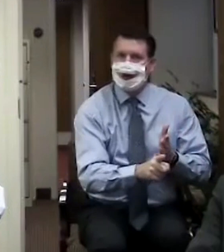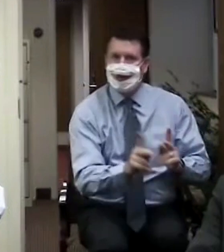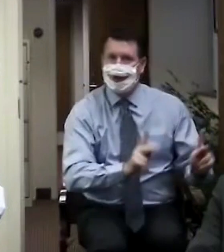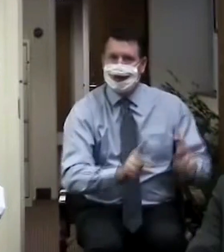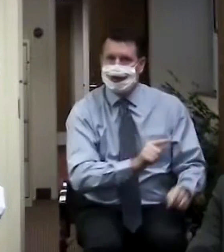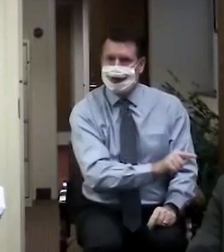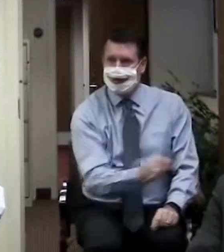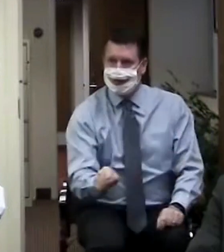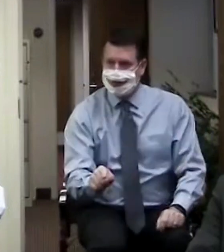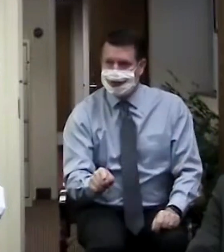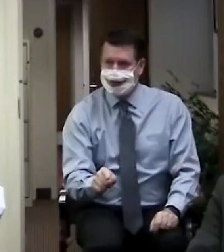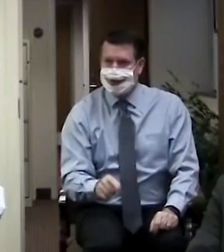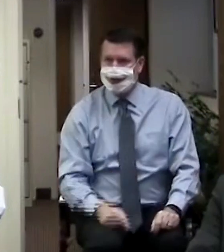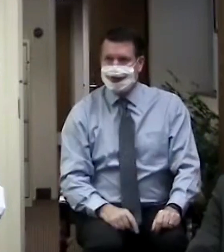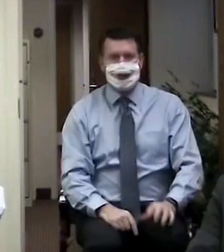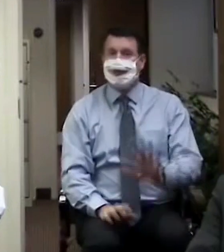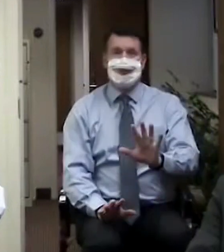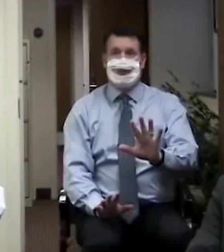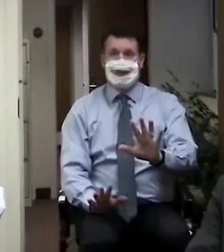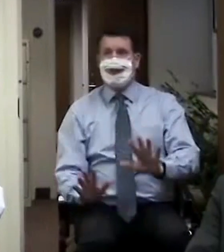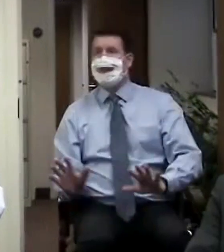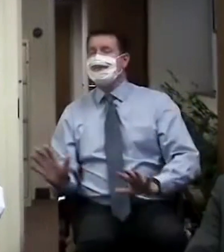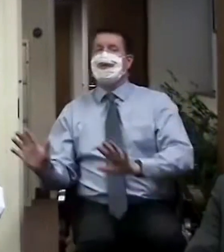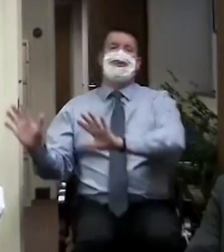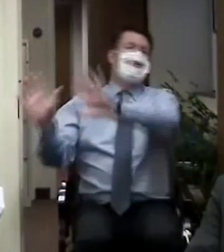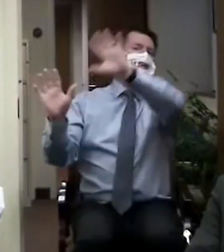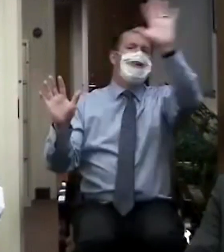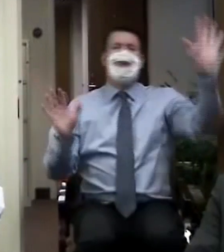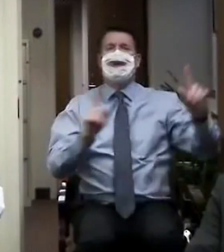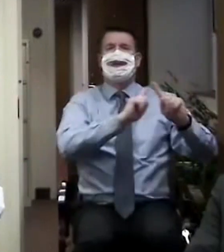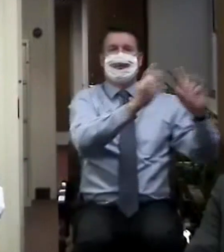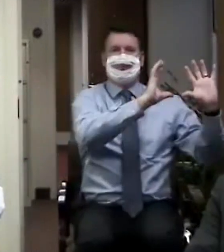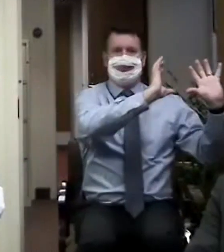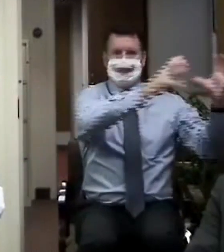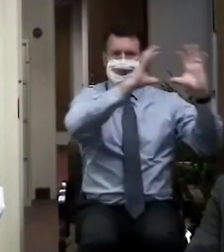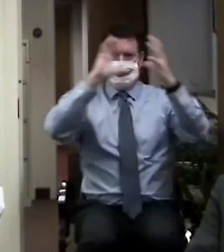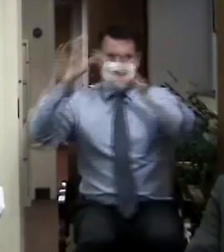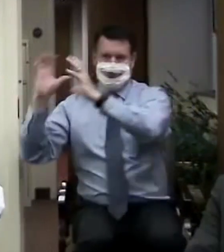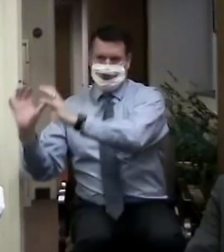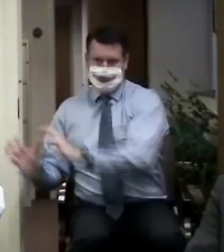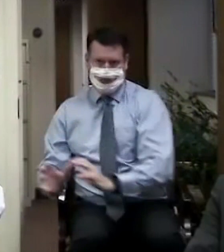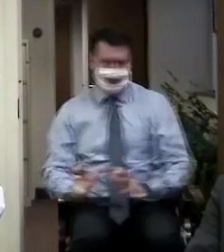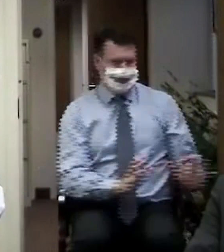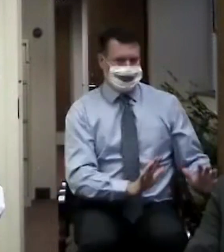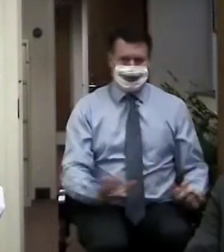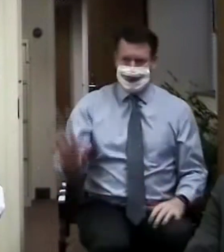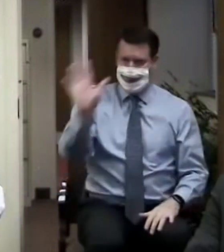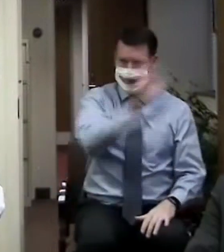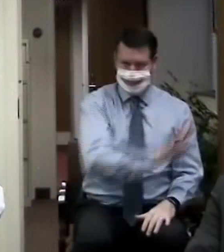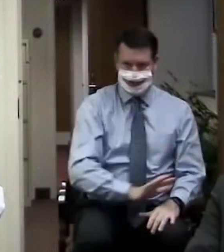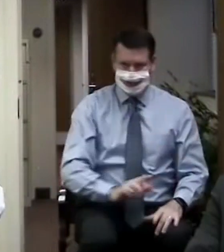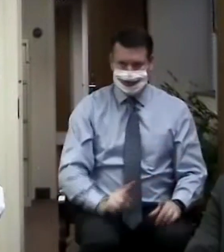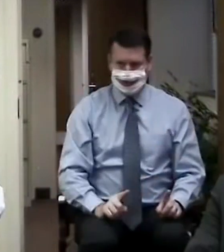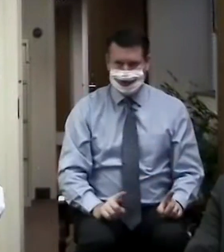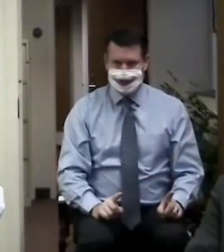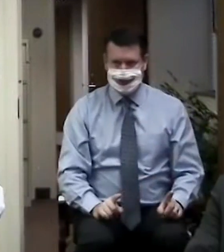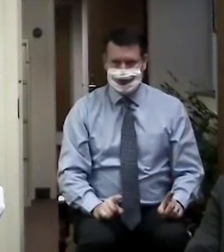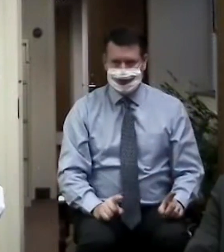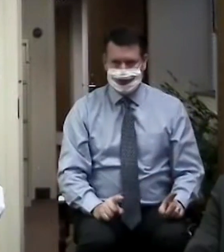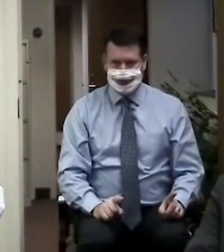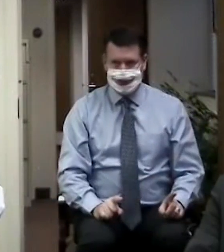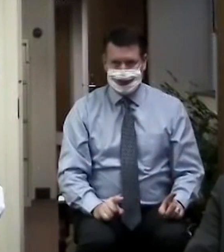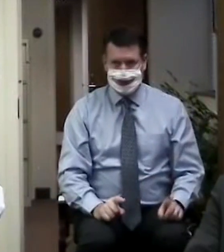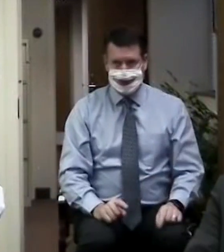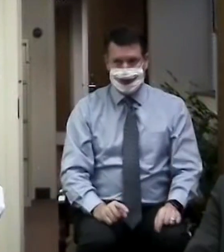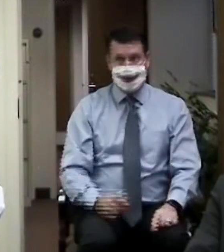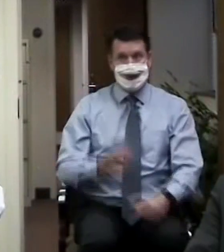or another with the furlough process. The furloughs actually were managed at the department level, but they were reviewed by human resources.